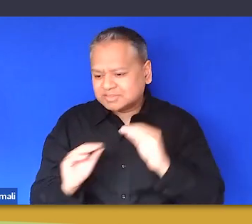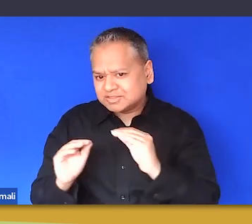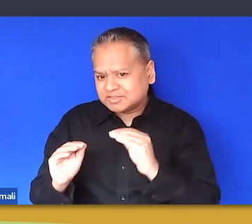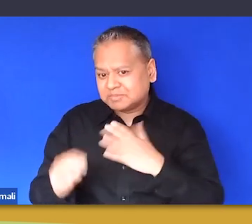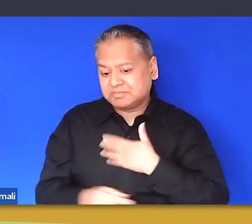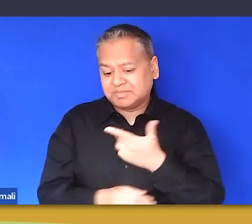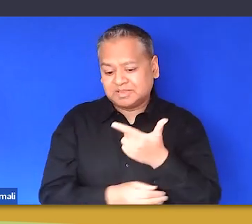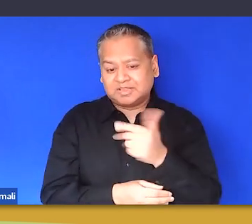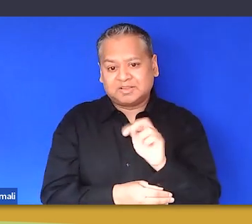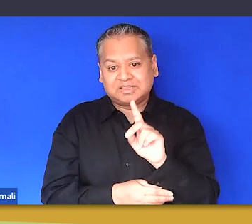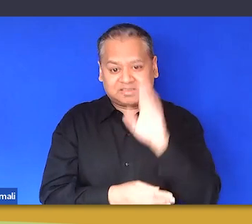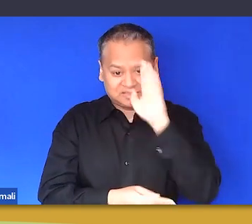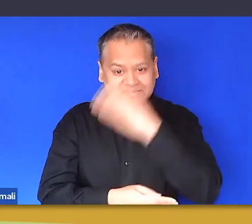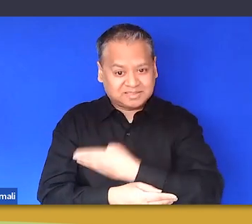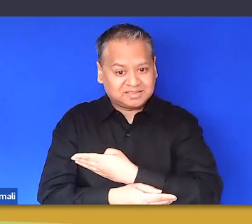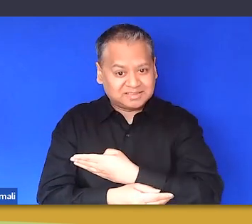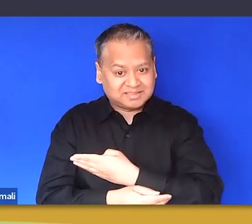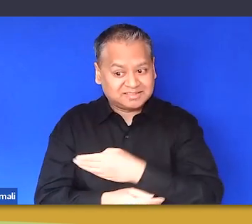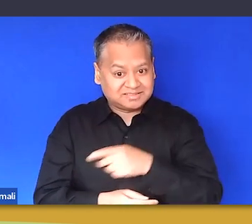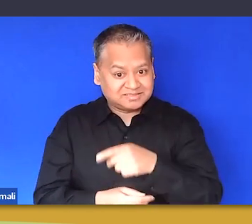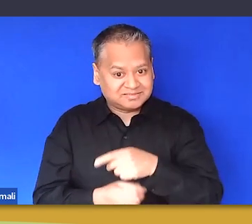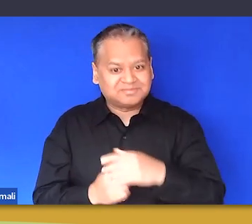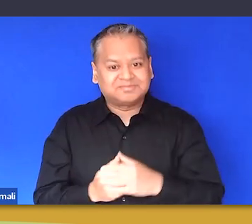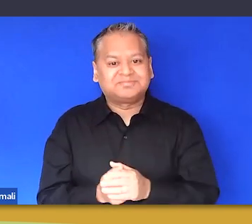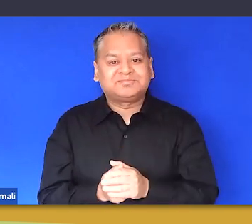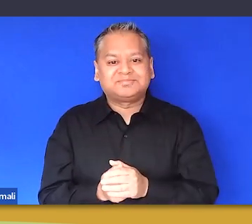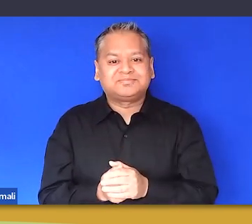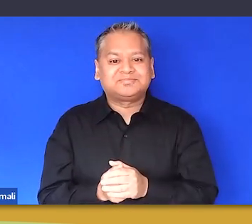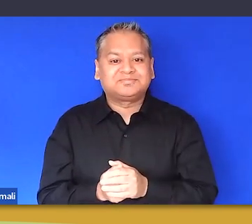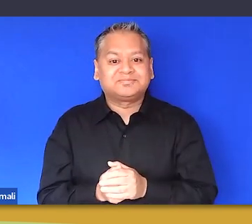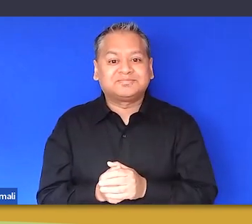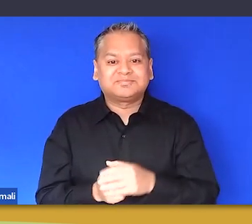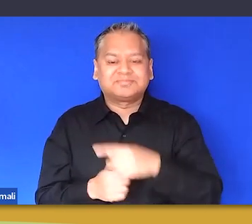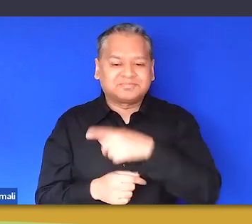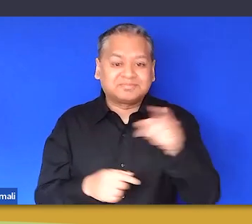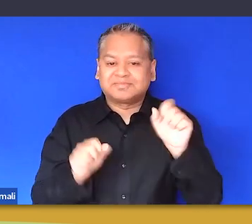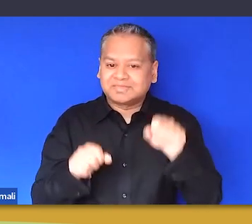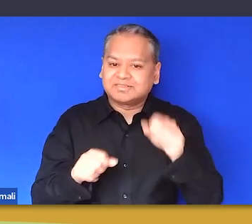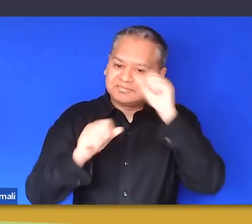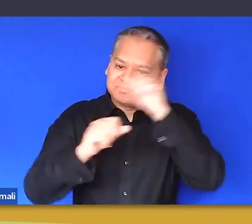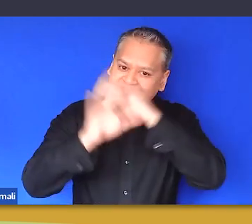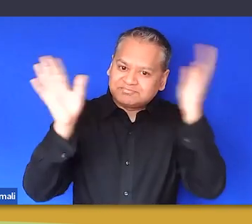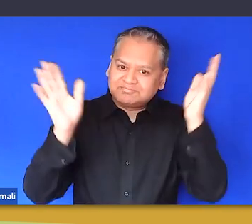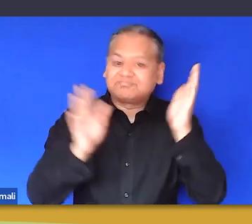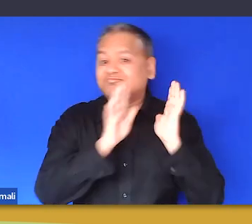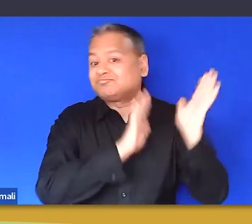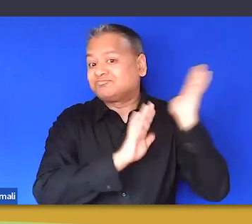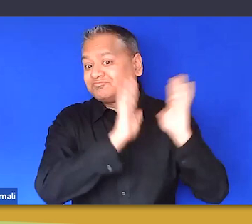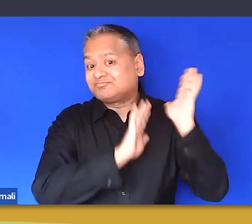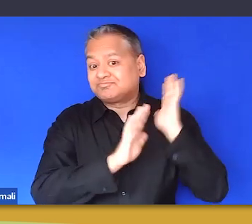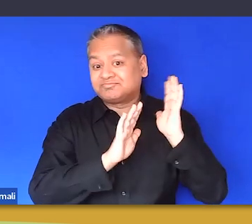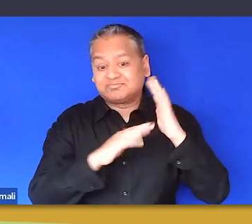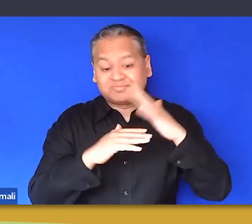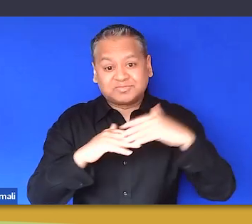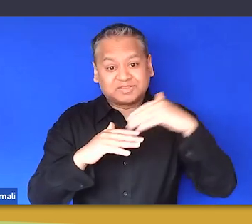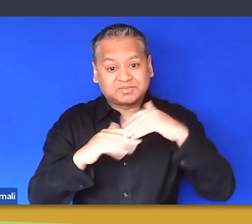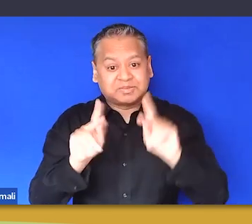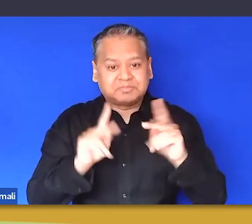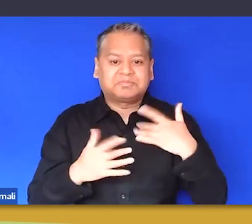would see it visually is a blanket ceremony, the blanket ceremony